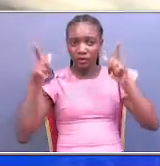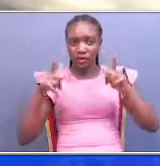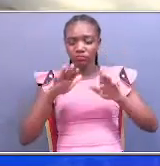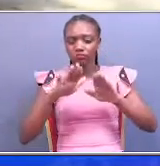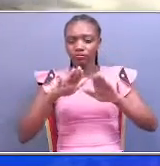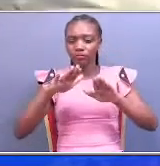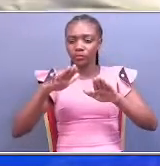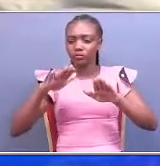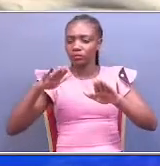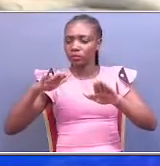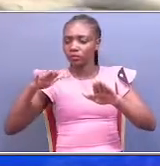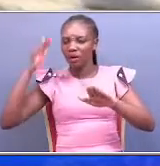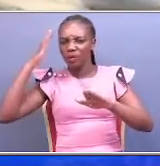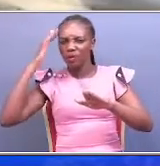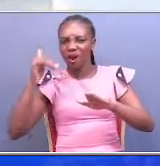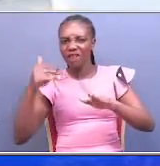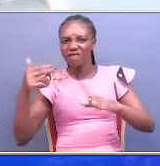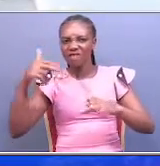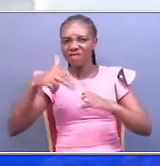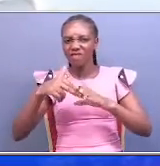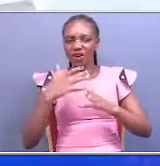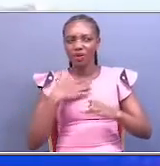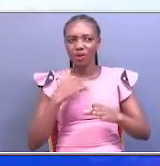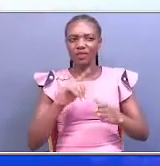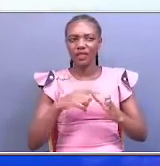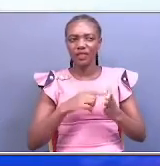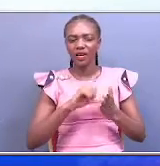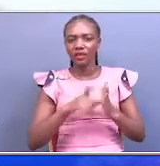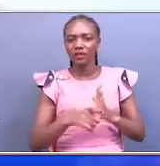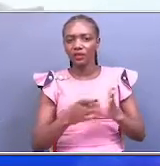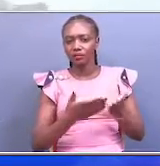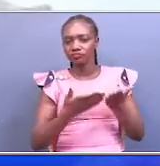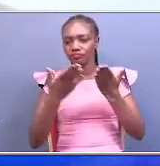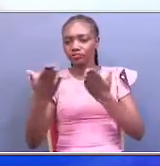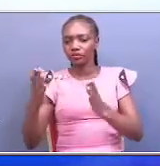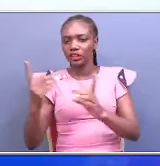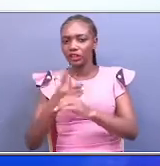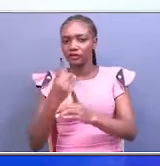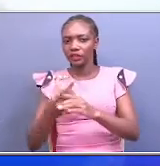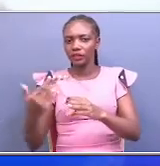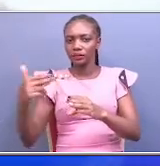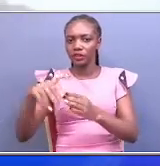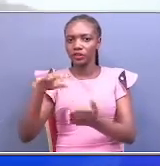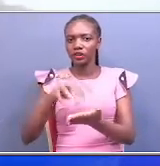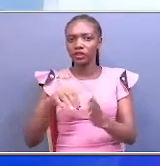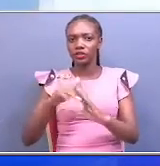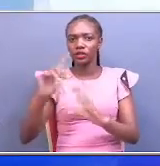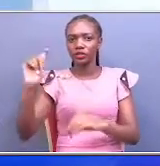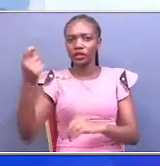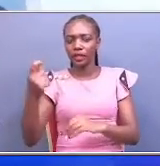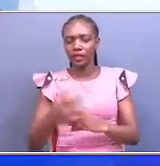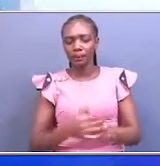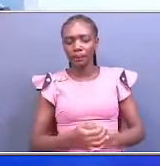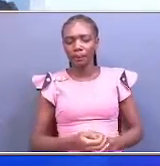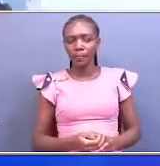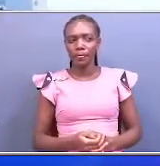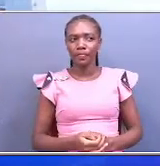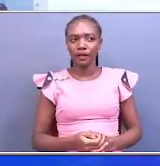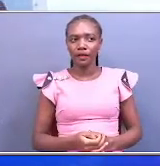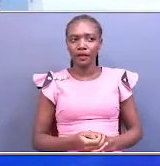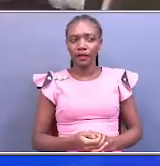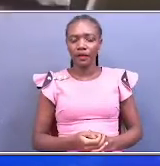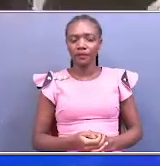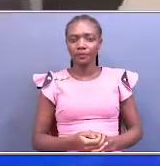this depot for fuel that would later be delivered to different petrol stations in the country. And as the famous saying